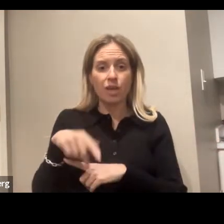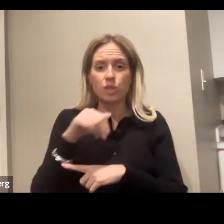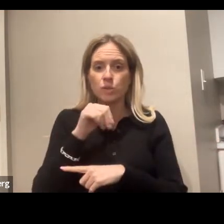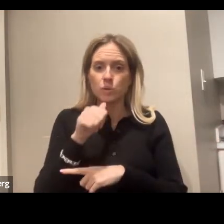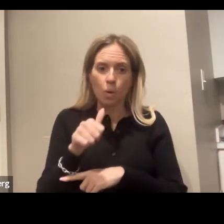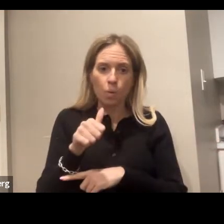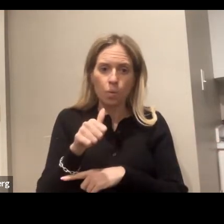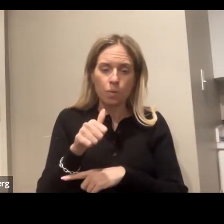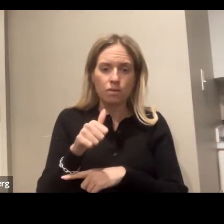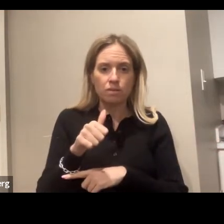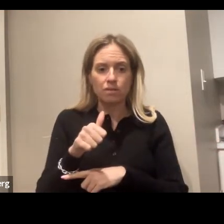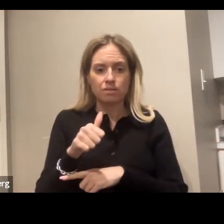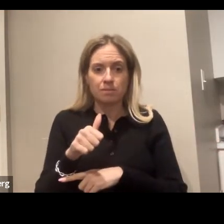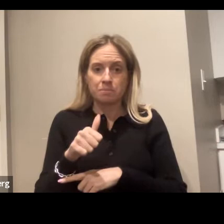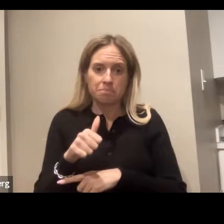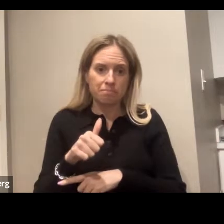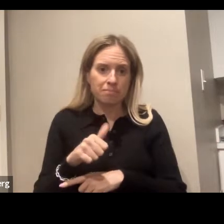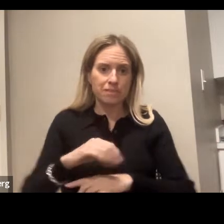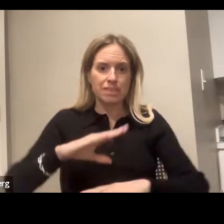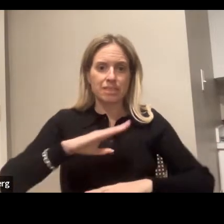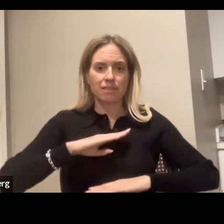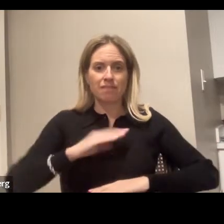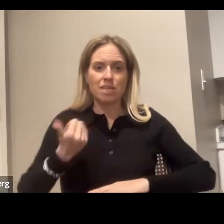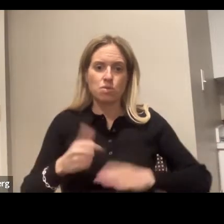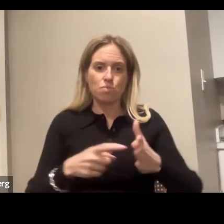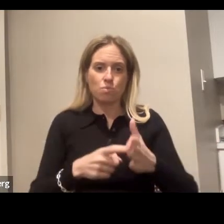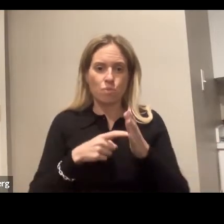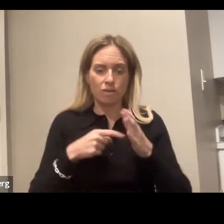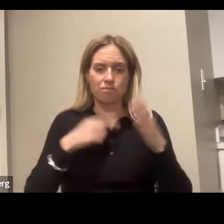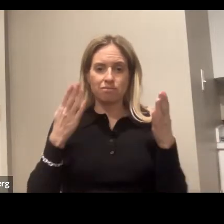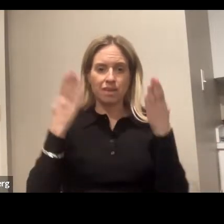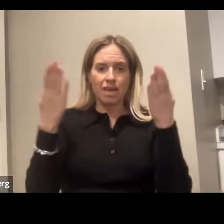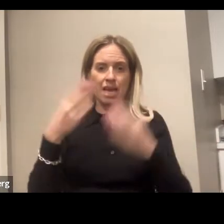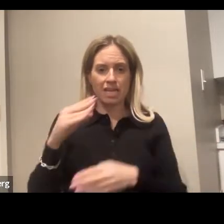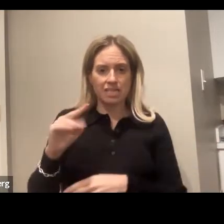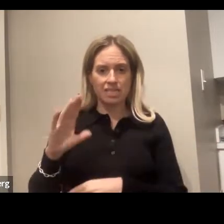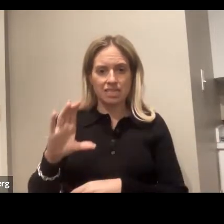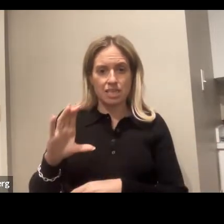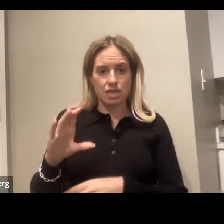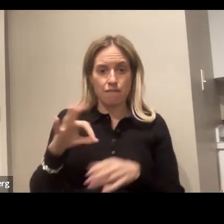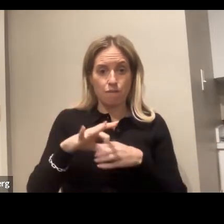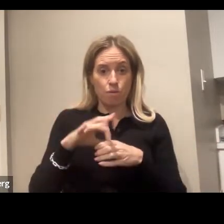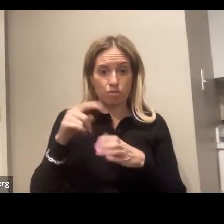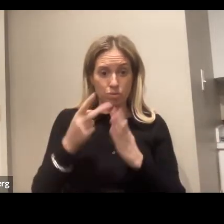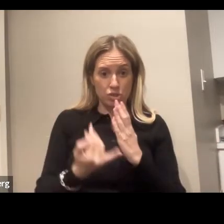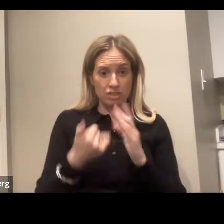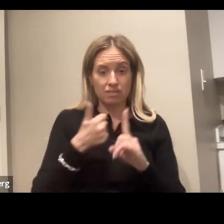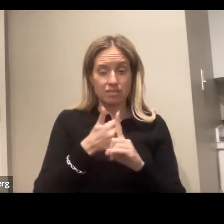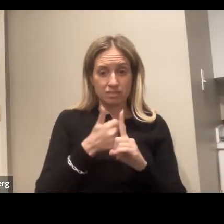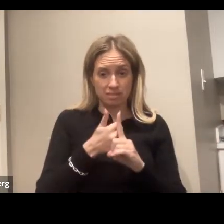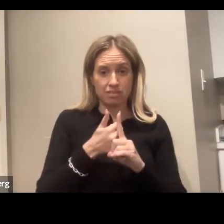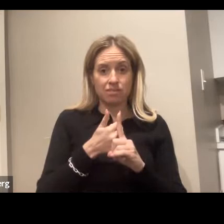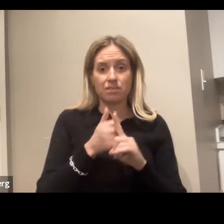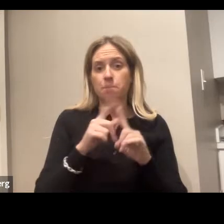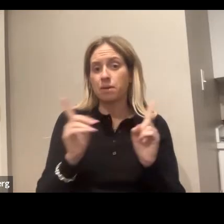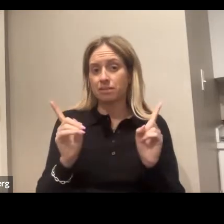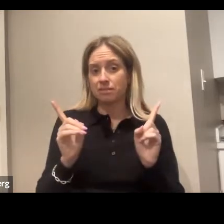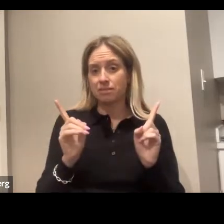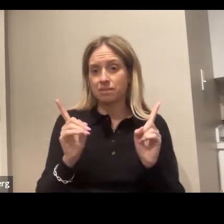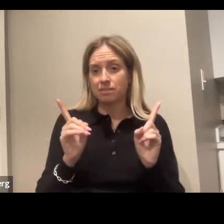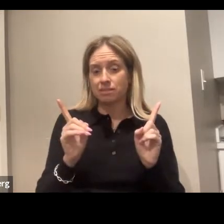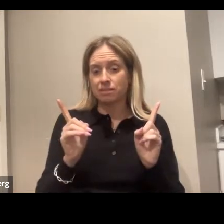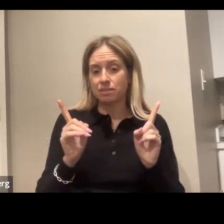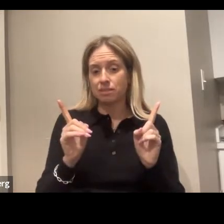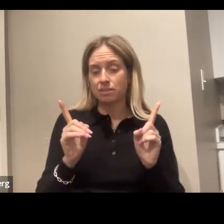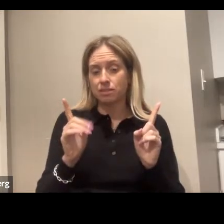public notice requirements. So I would recommend the ANC vote on this project, but we'll keep an eye